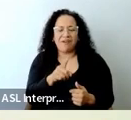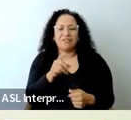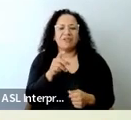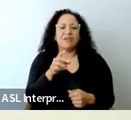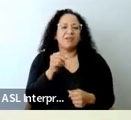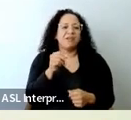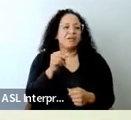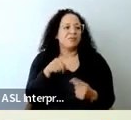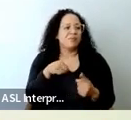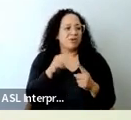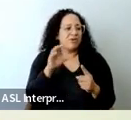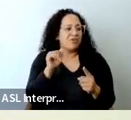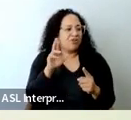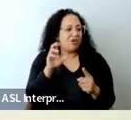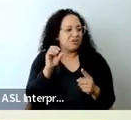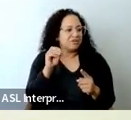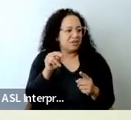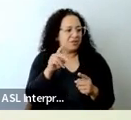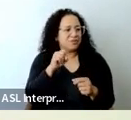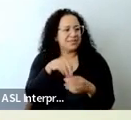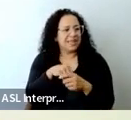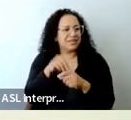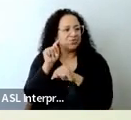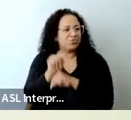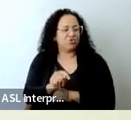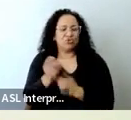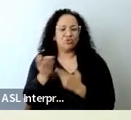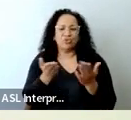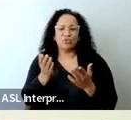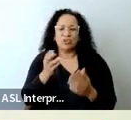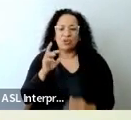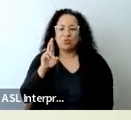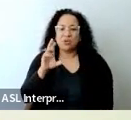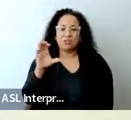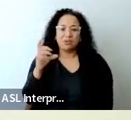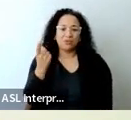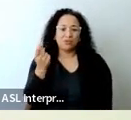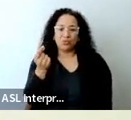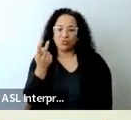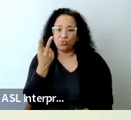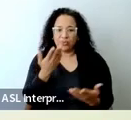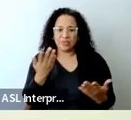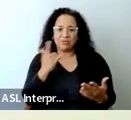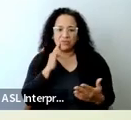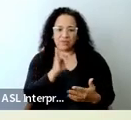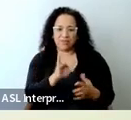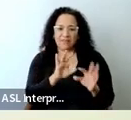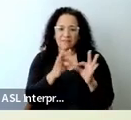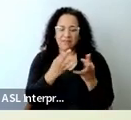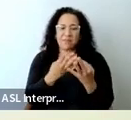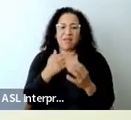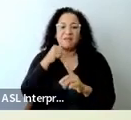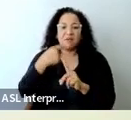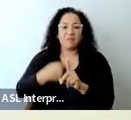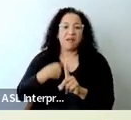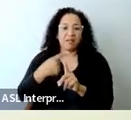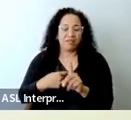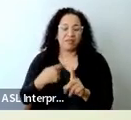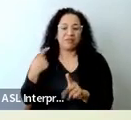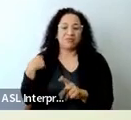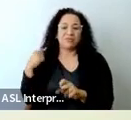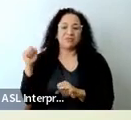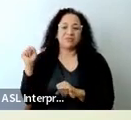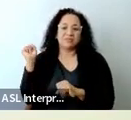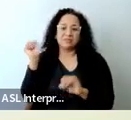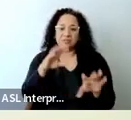when Carson was in traditional services, the regional center did two things for the family. Monthly, we shipped